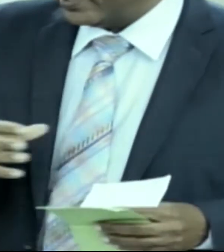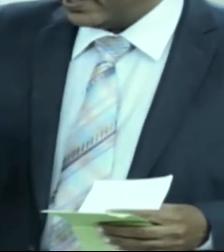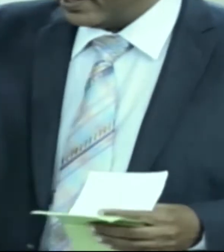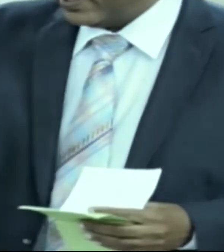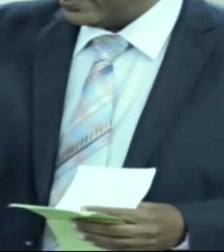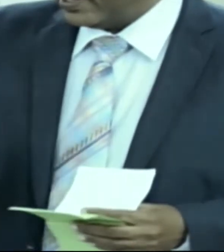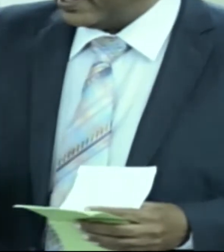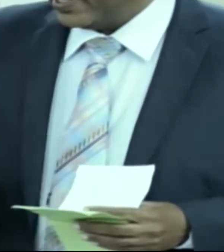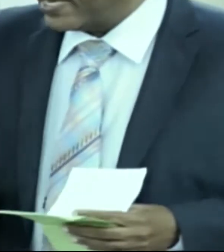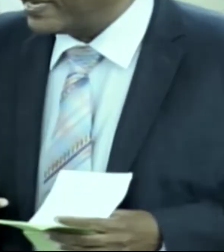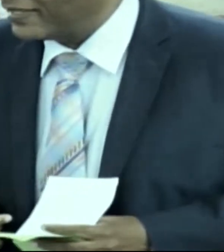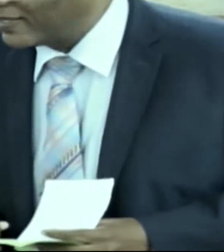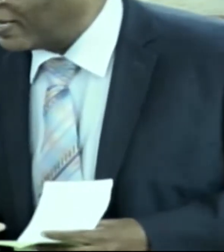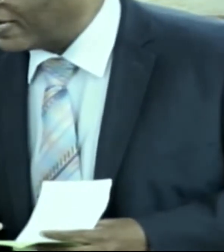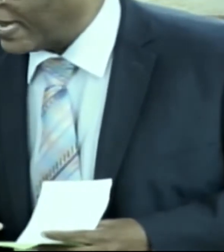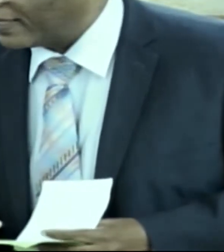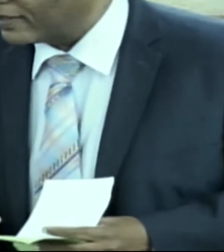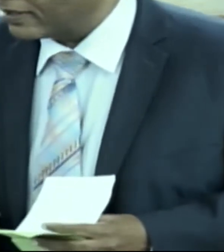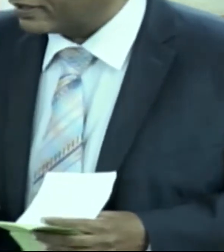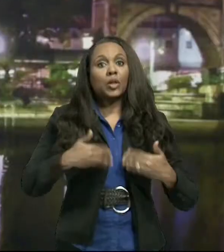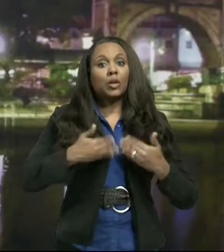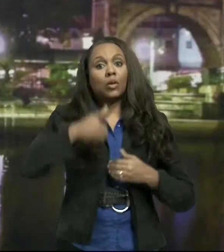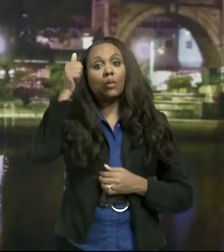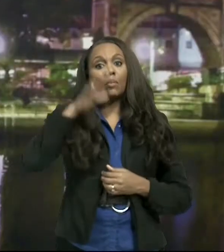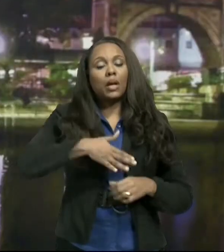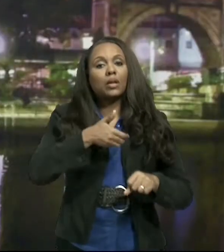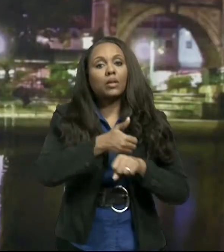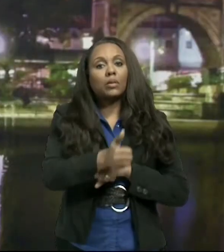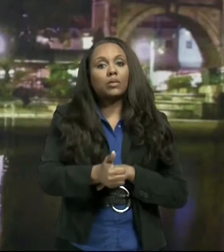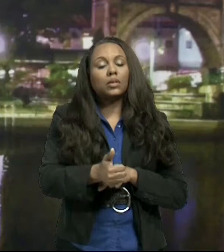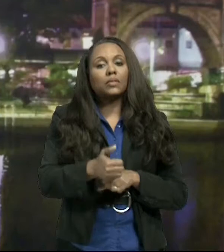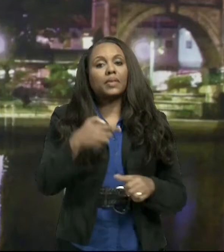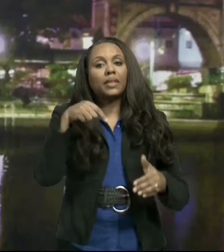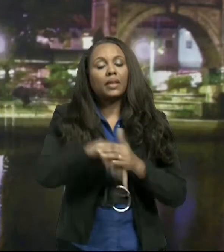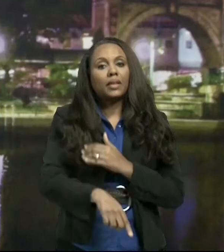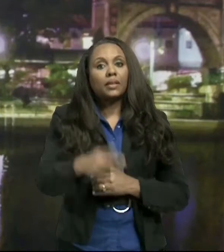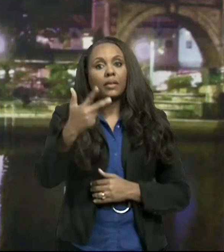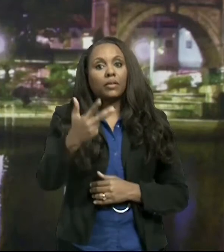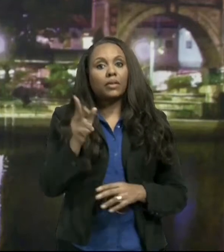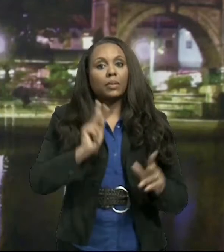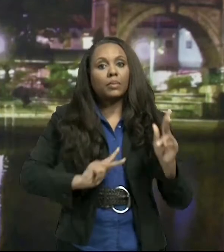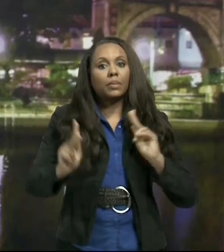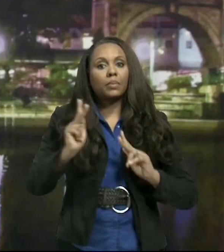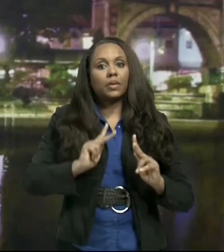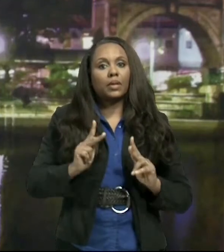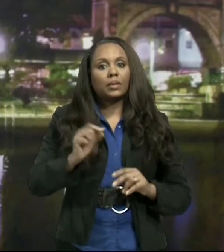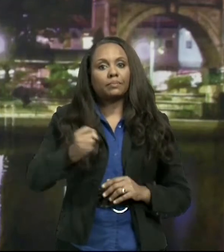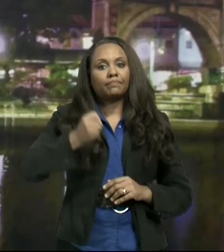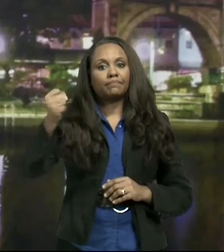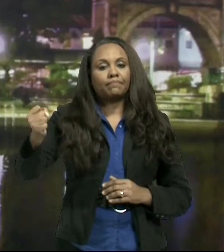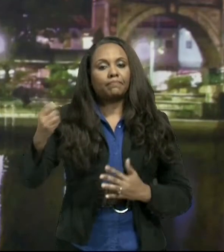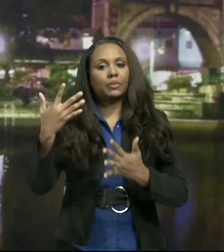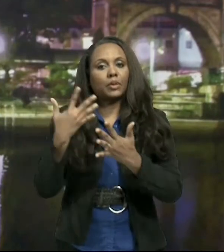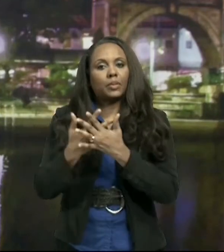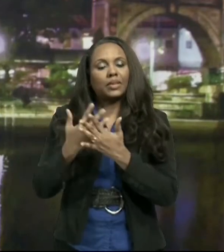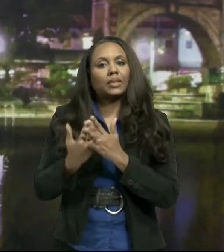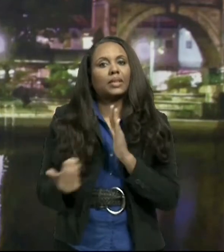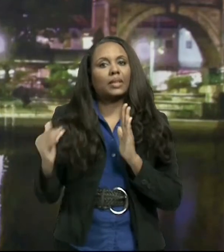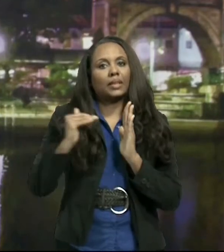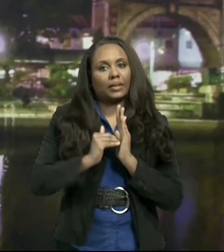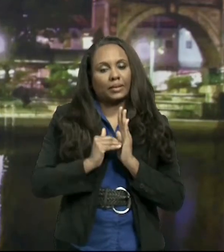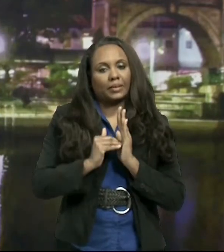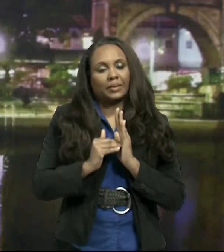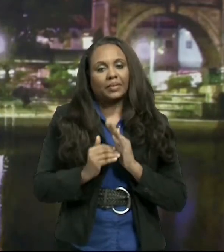it can't legislate that. Triple murder accused Romario Roach has been remanded yet again to